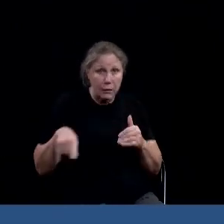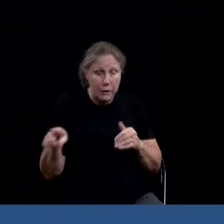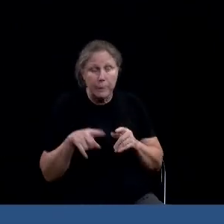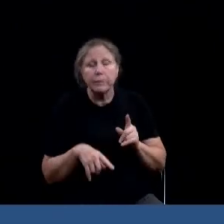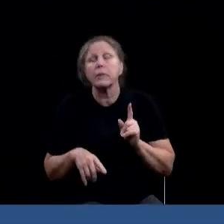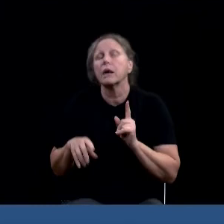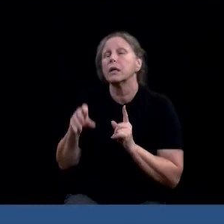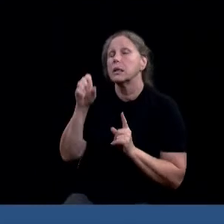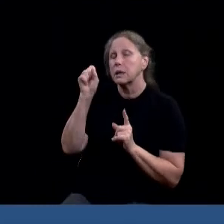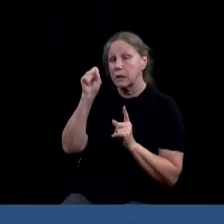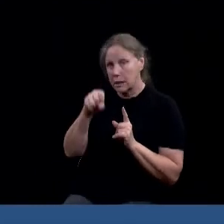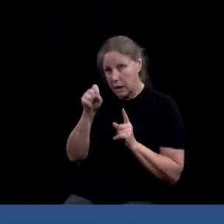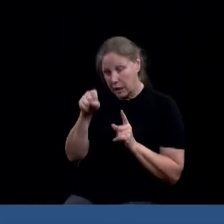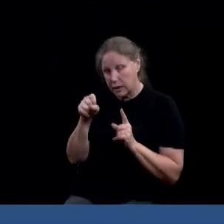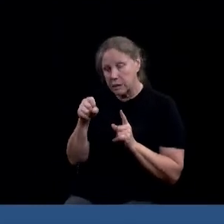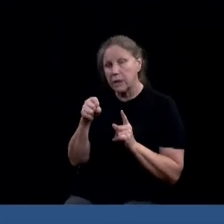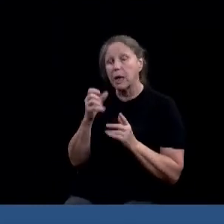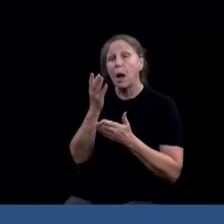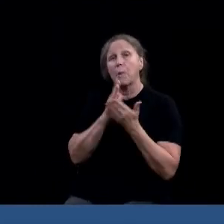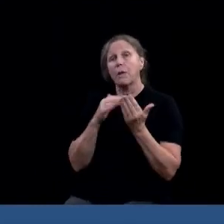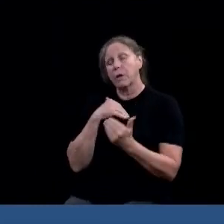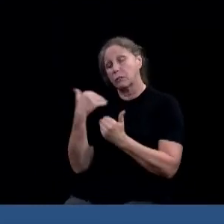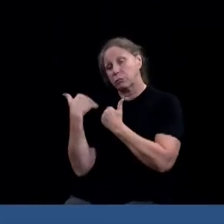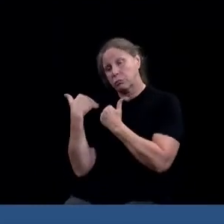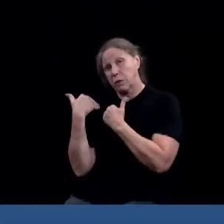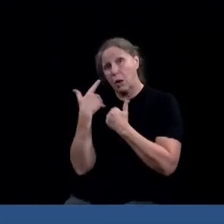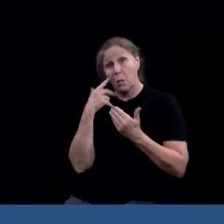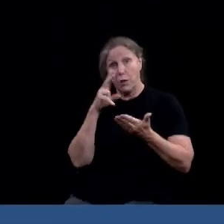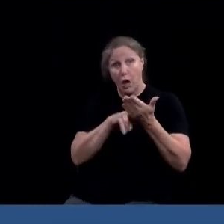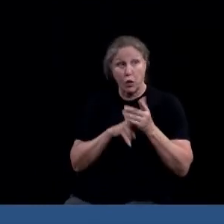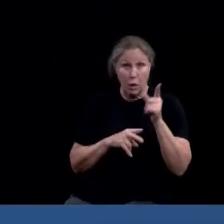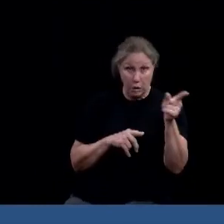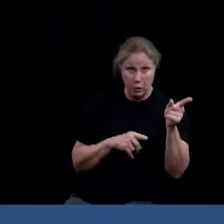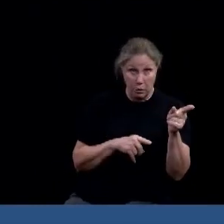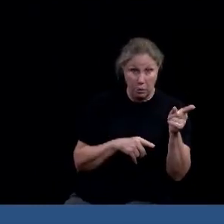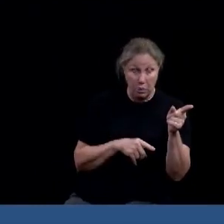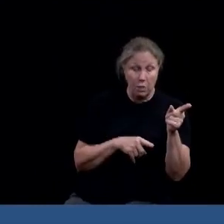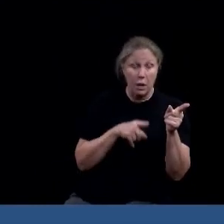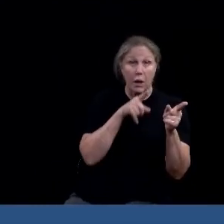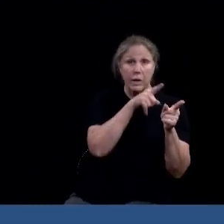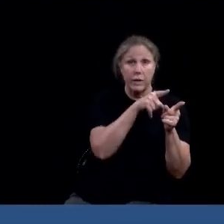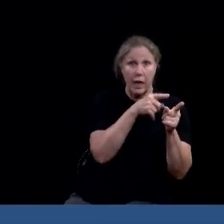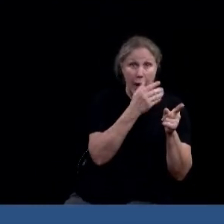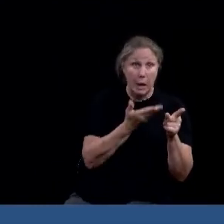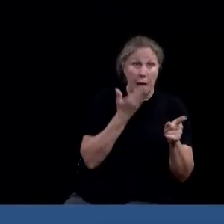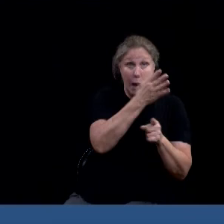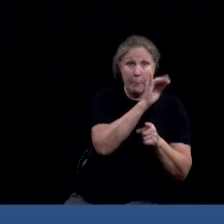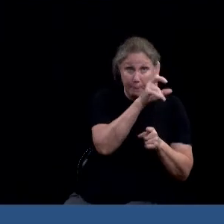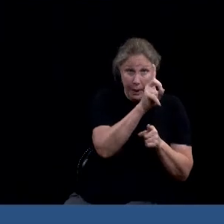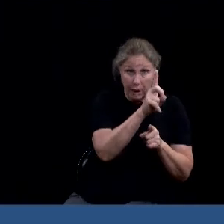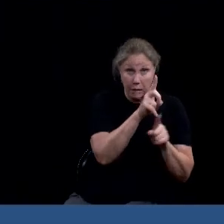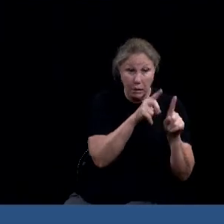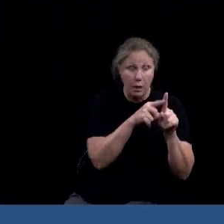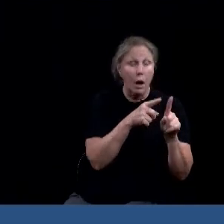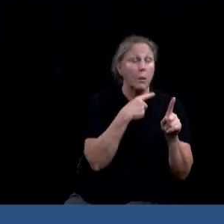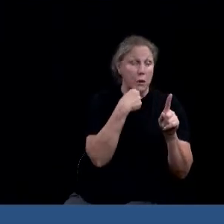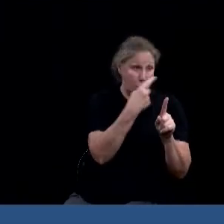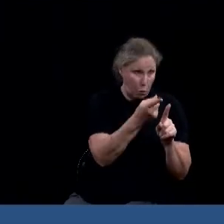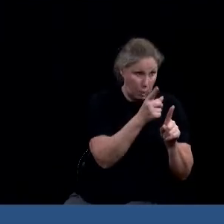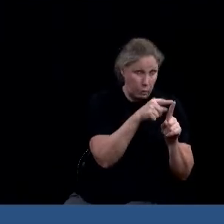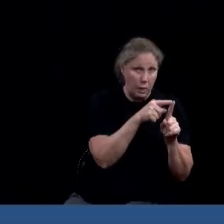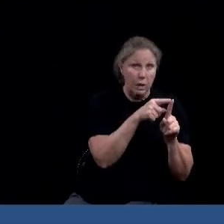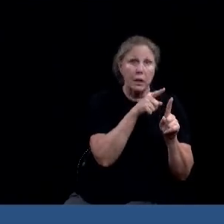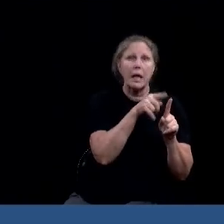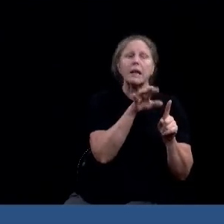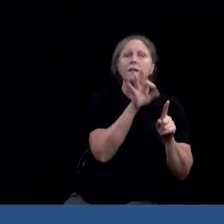general contractor package, when we looked at bidding it out with the developer for him to find somebody who could meet all that criteria, was of